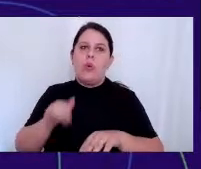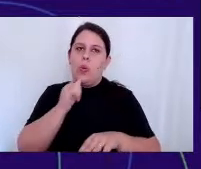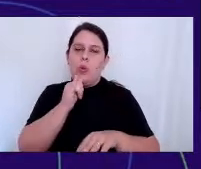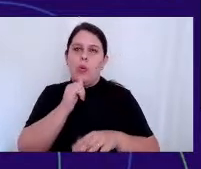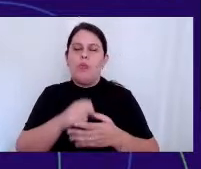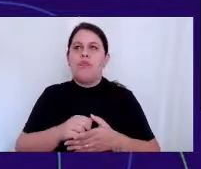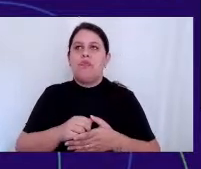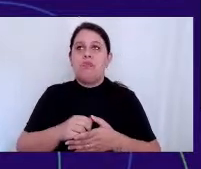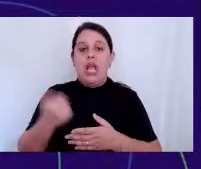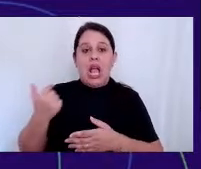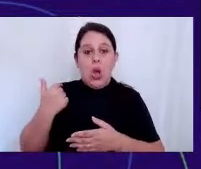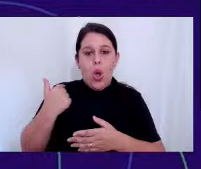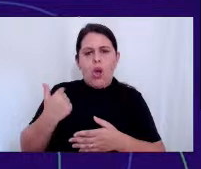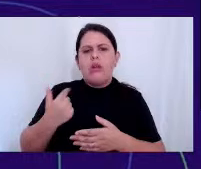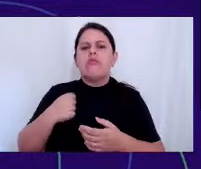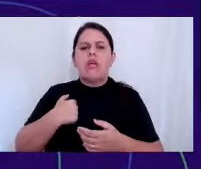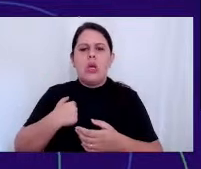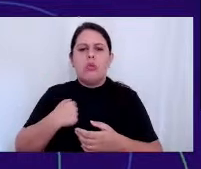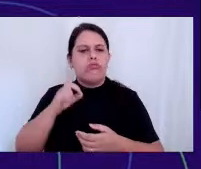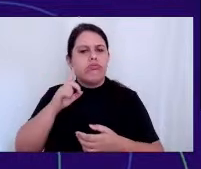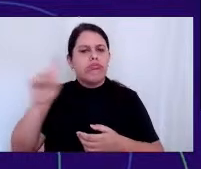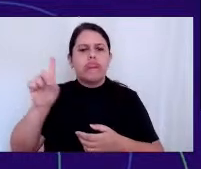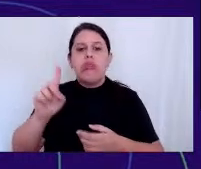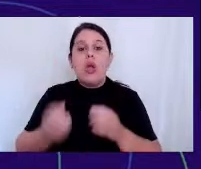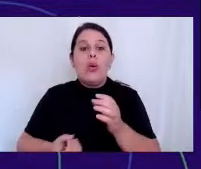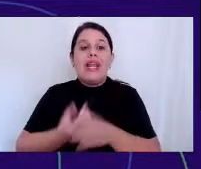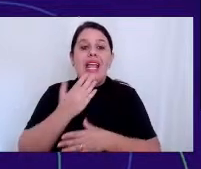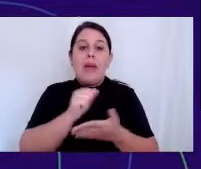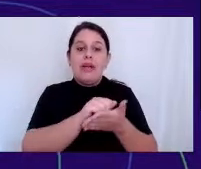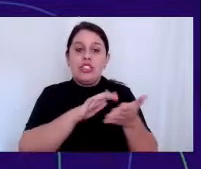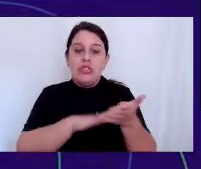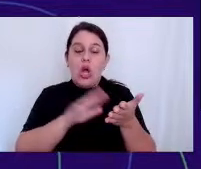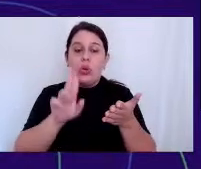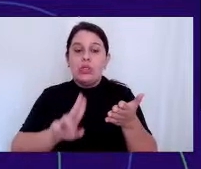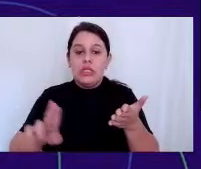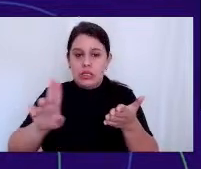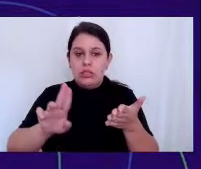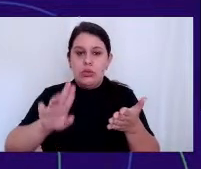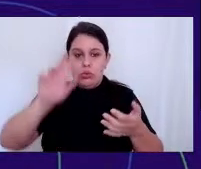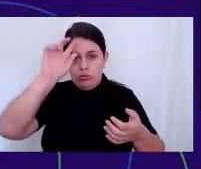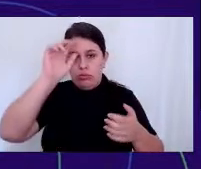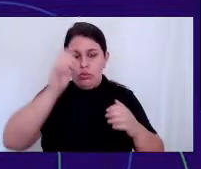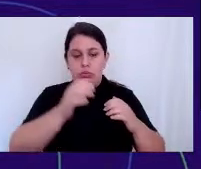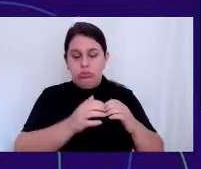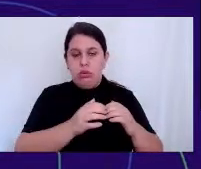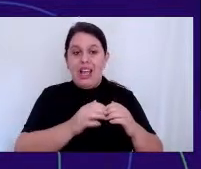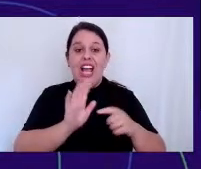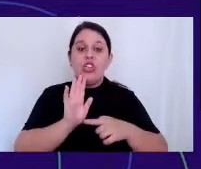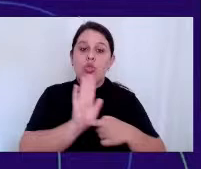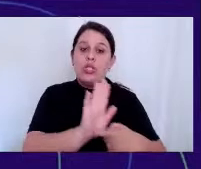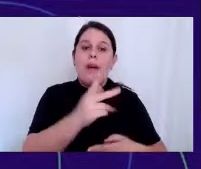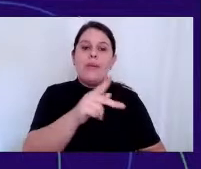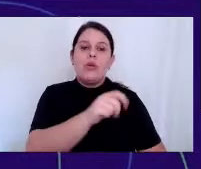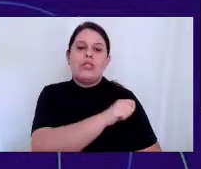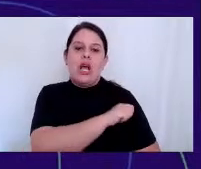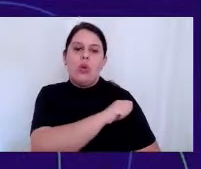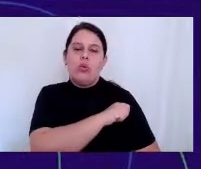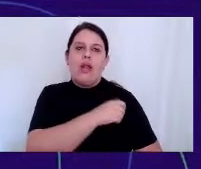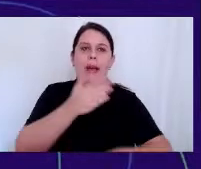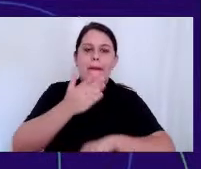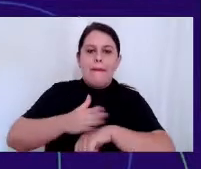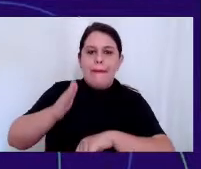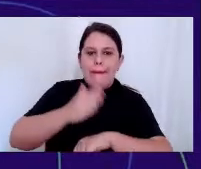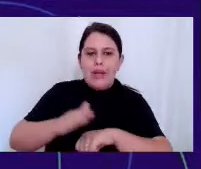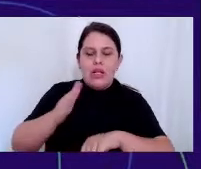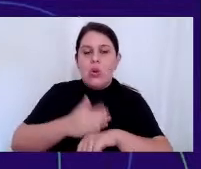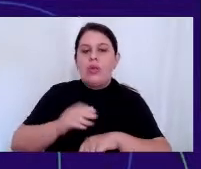an activity using ChatGPT around helping my students practice minimal pairs, right, where the vowels are different. For example,